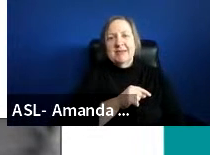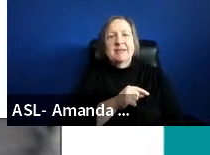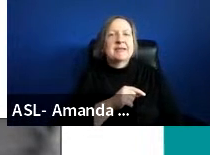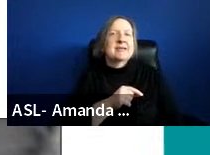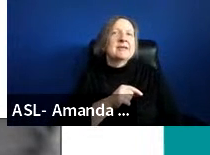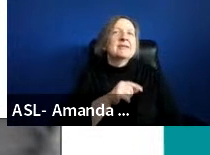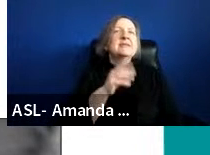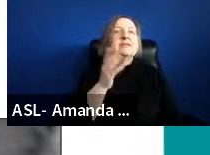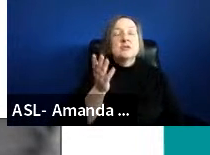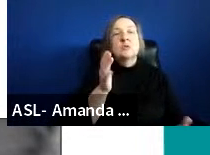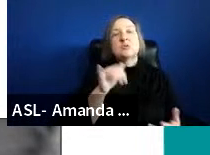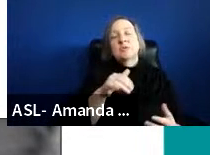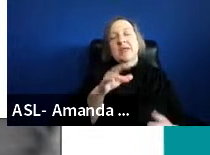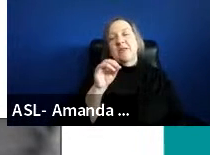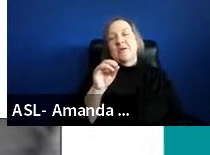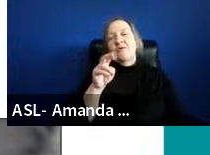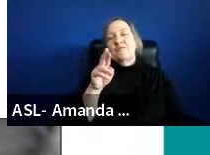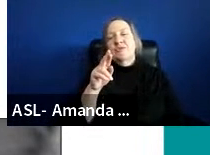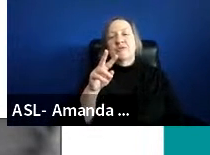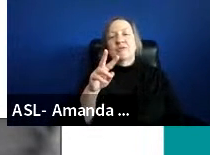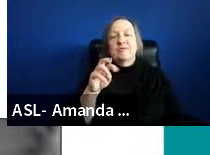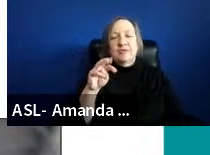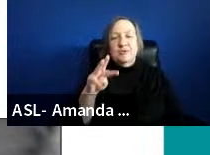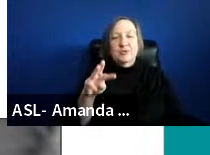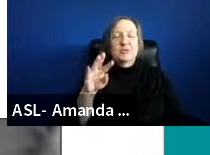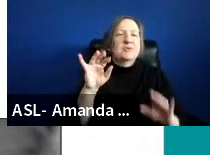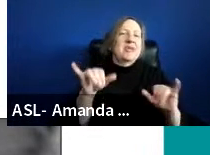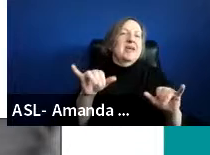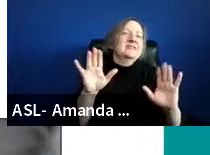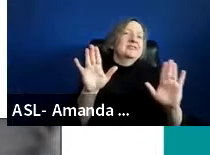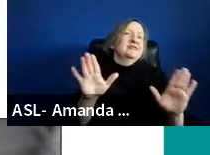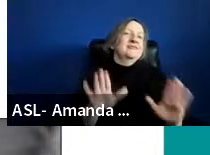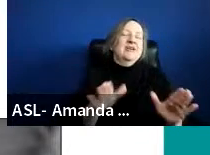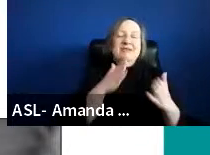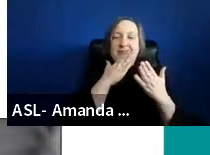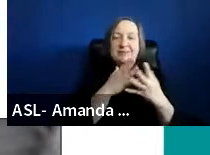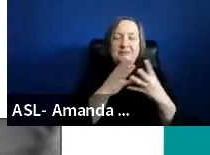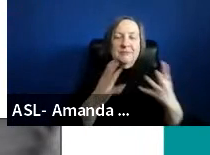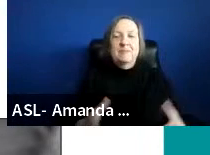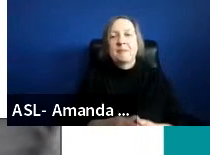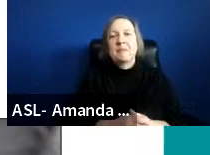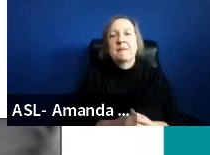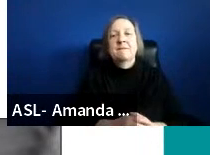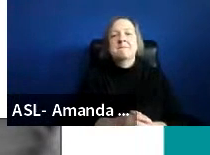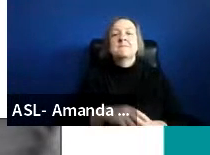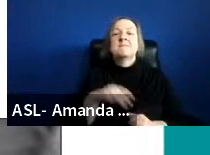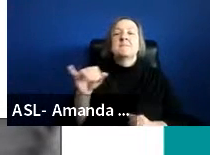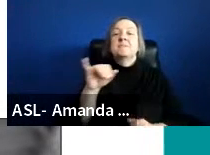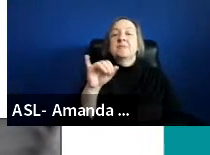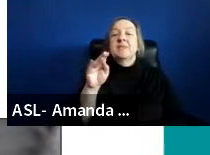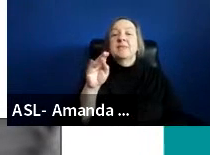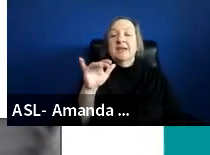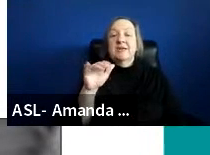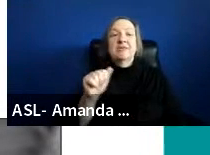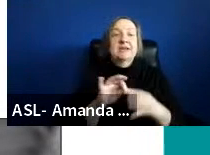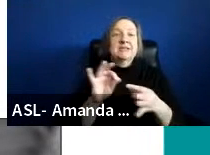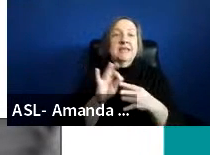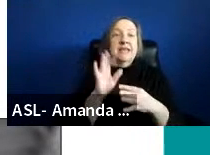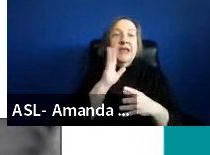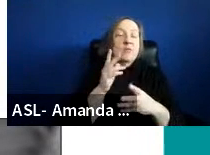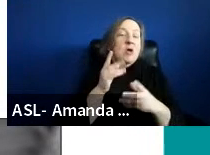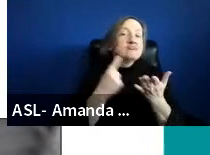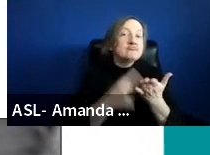yeah, so to the overview slide. Yeah, that sounds great. Thank you so much. So like Erica said, I'll just jump in